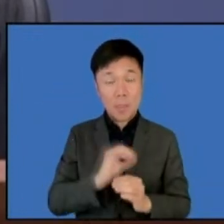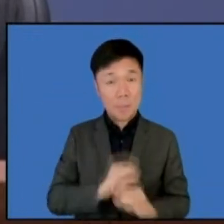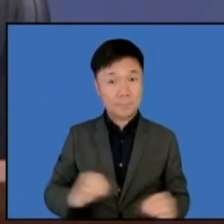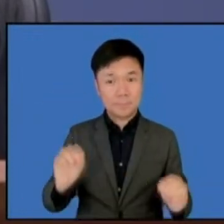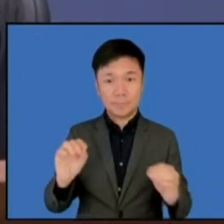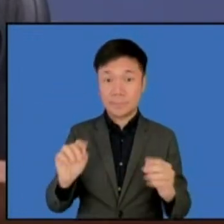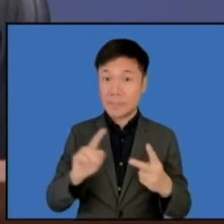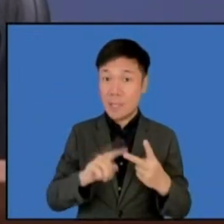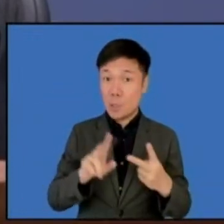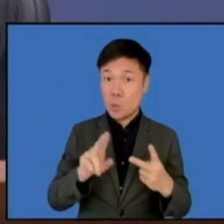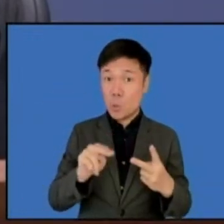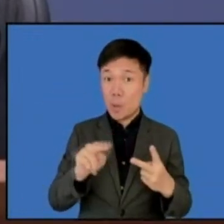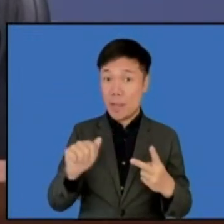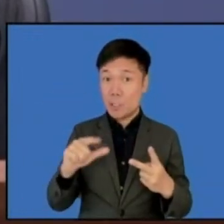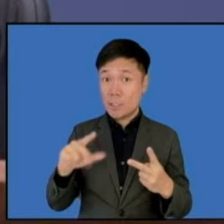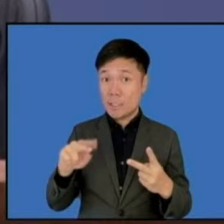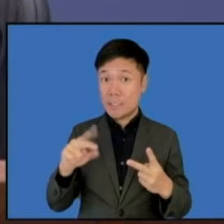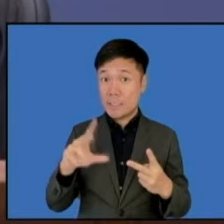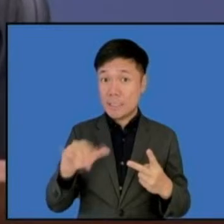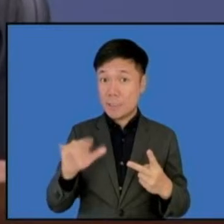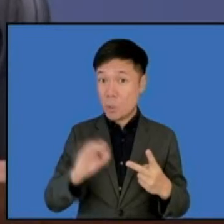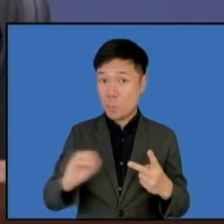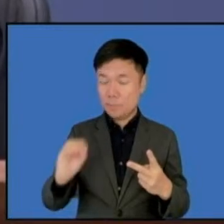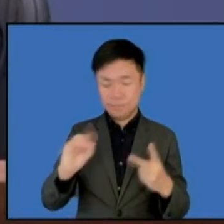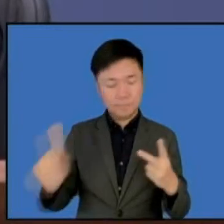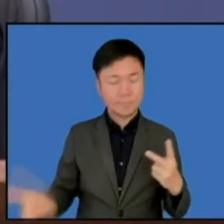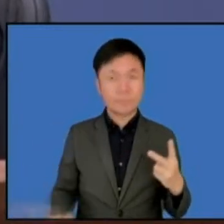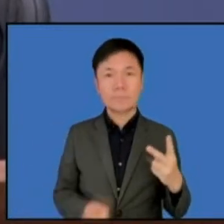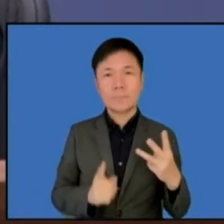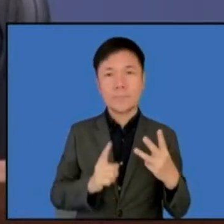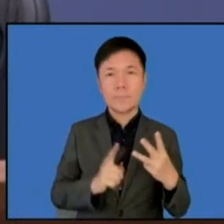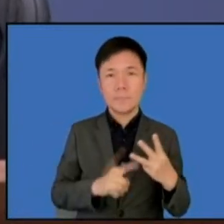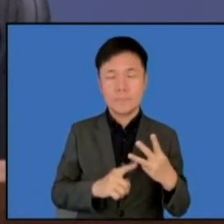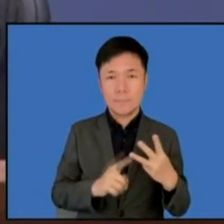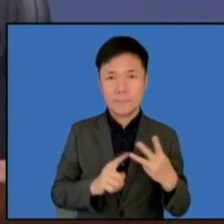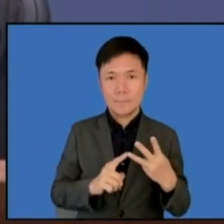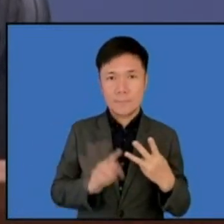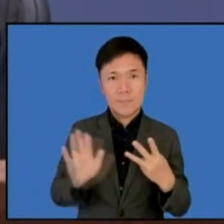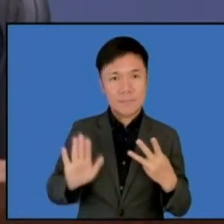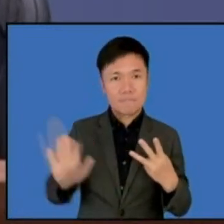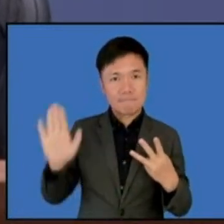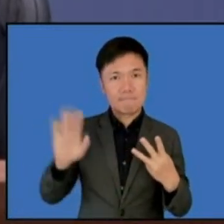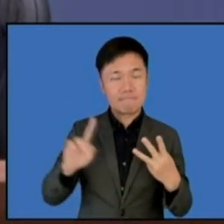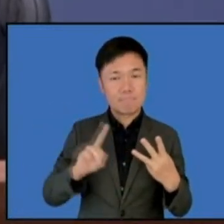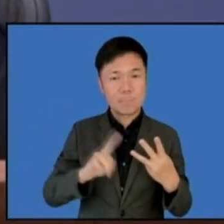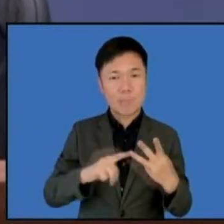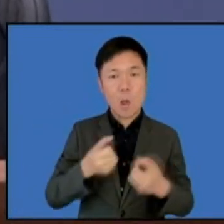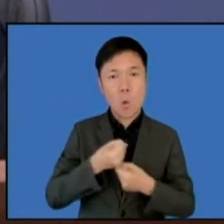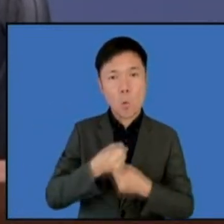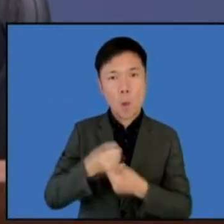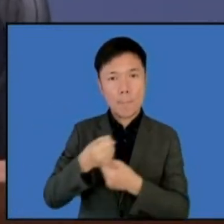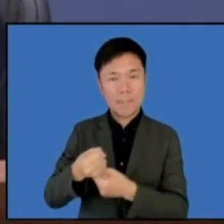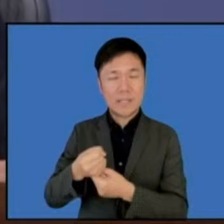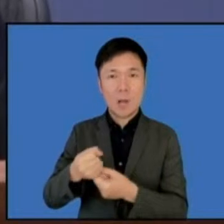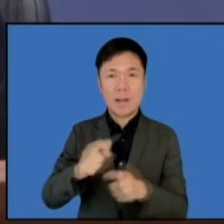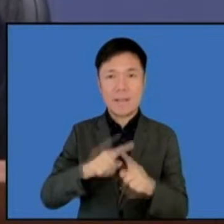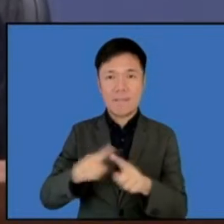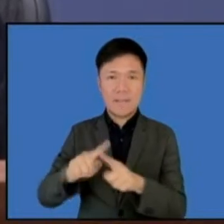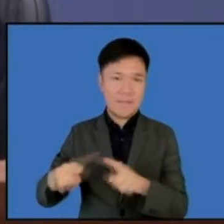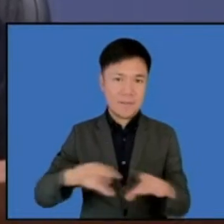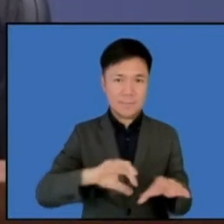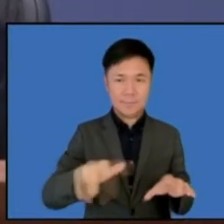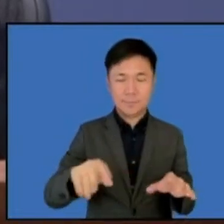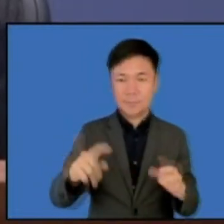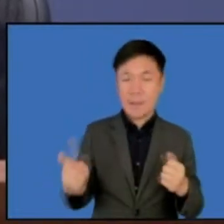United Nations entity, I will now open the floor for intervention from the representative or stakeholders,